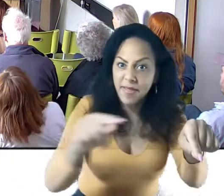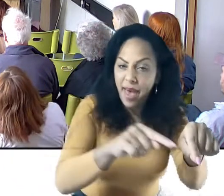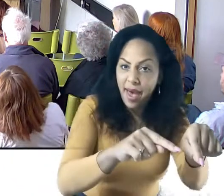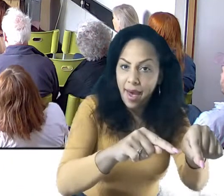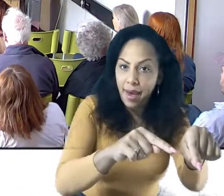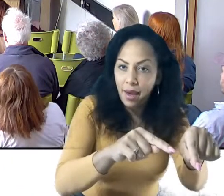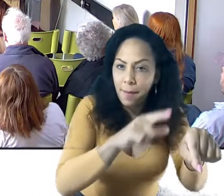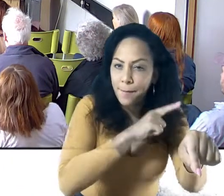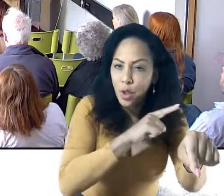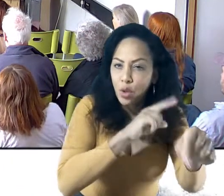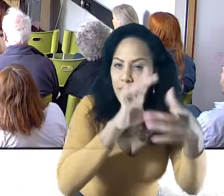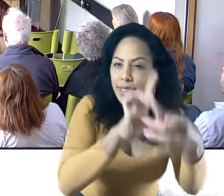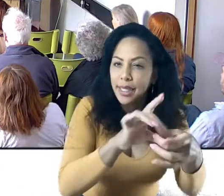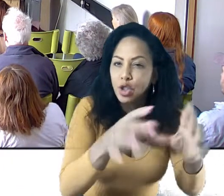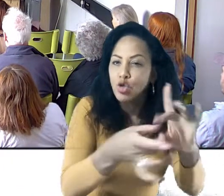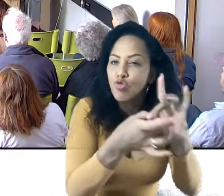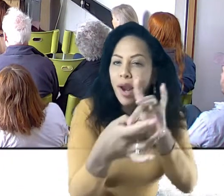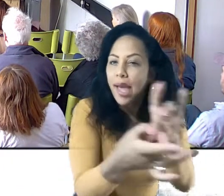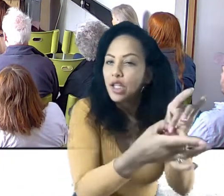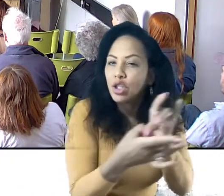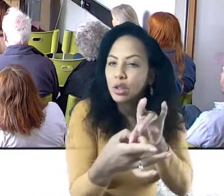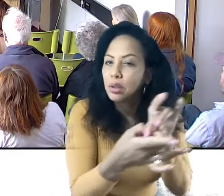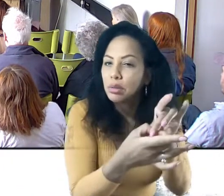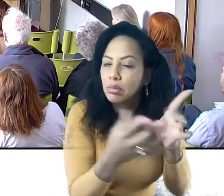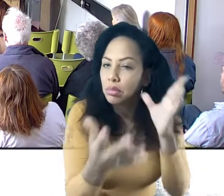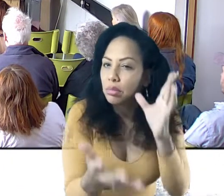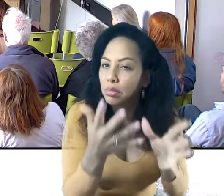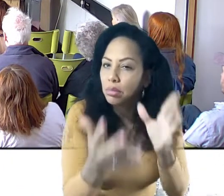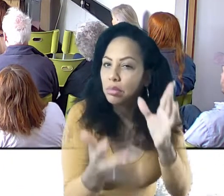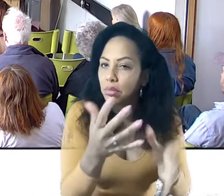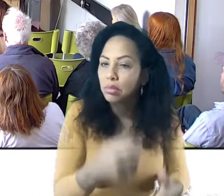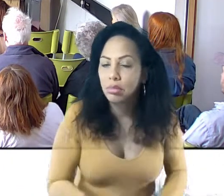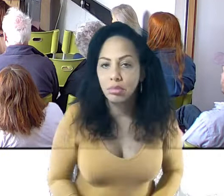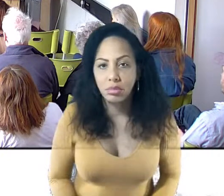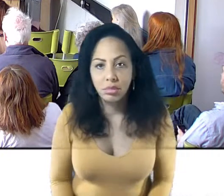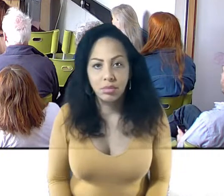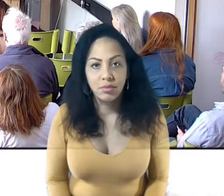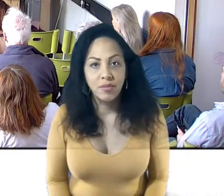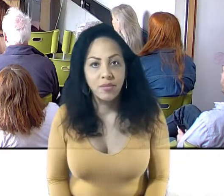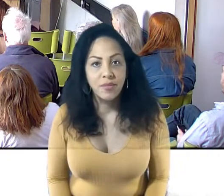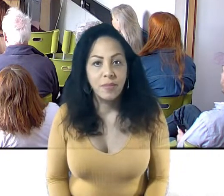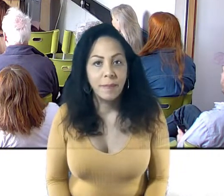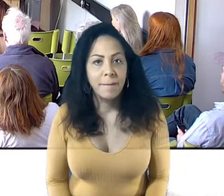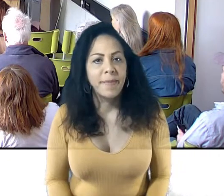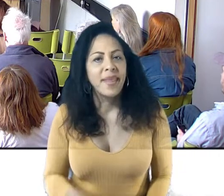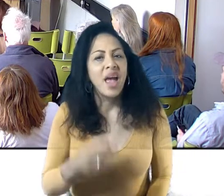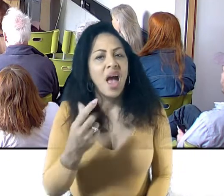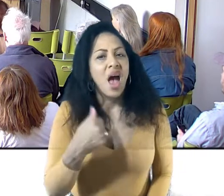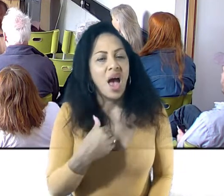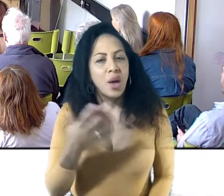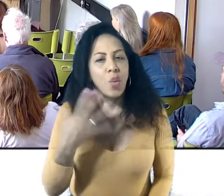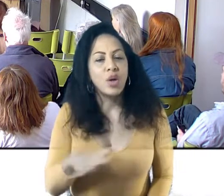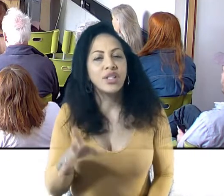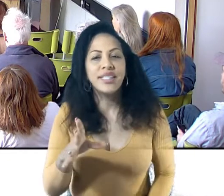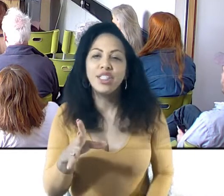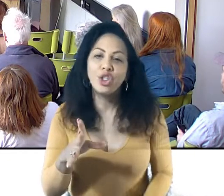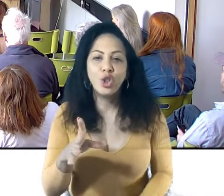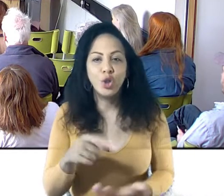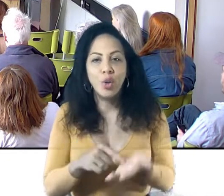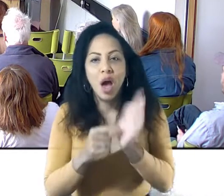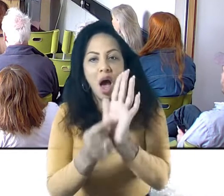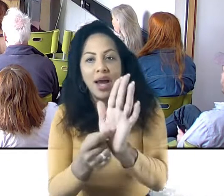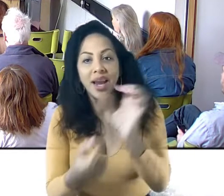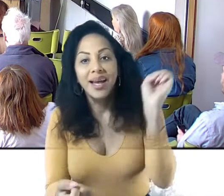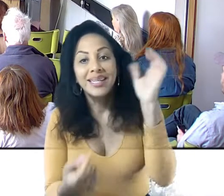of, like, I suppose like a point of pilgrimage. There are these places that are significant and then people